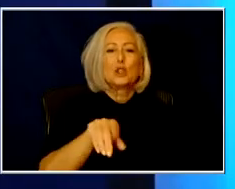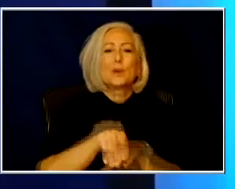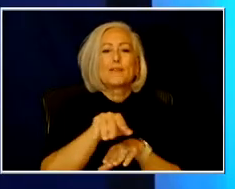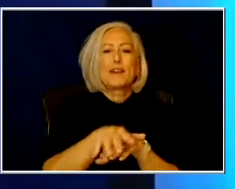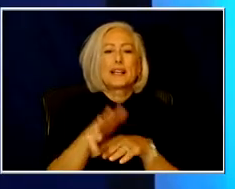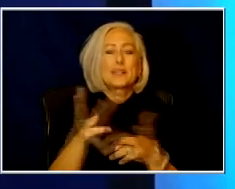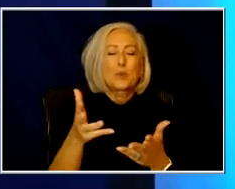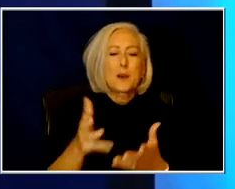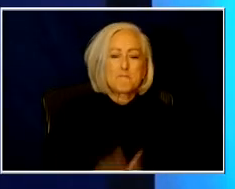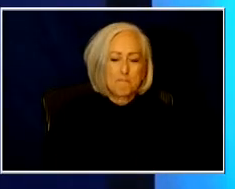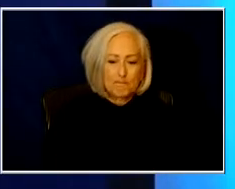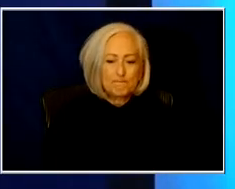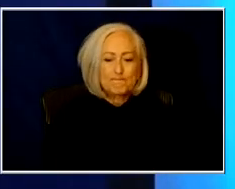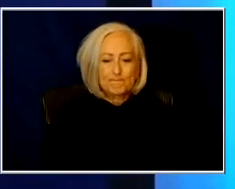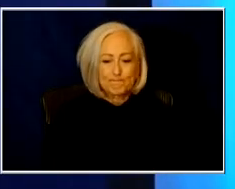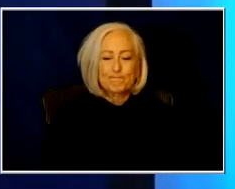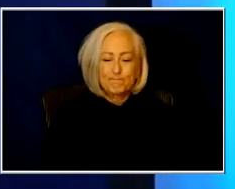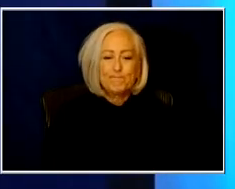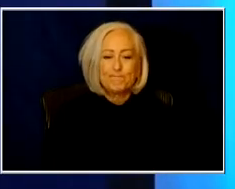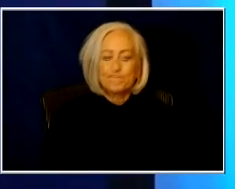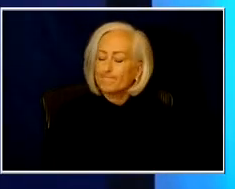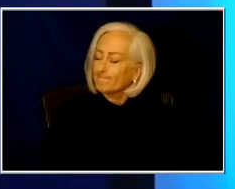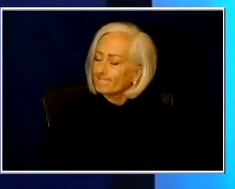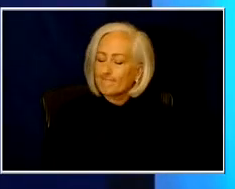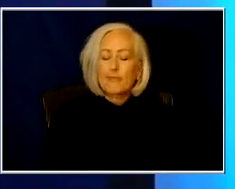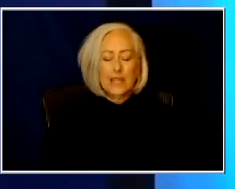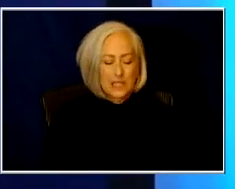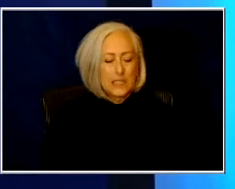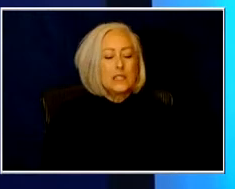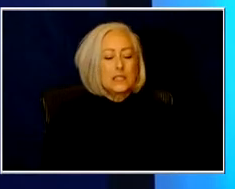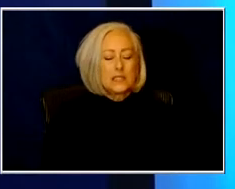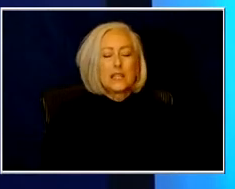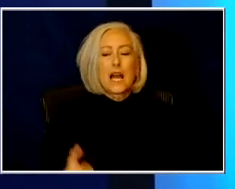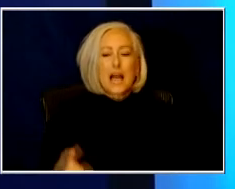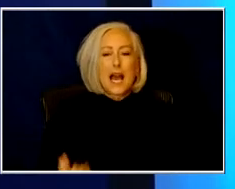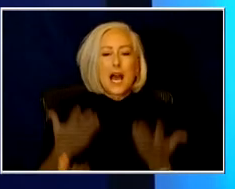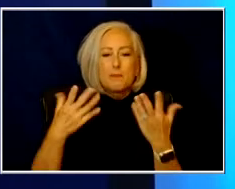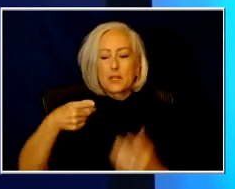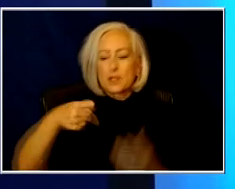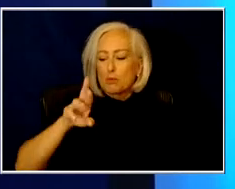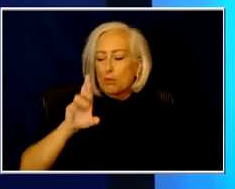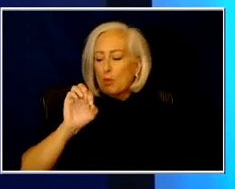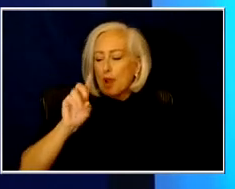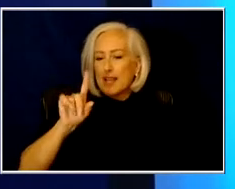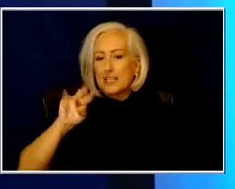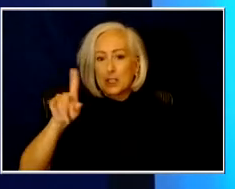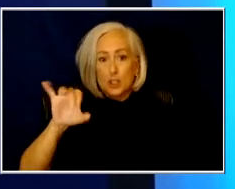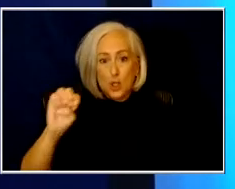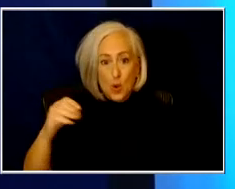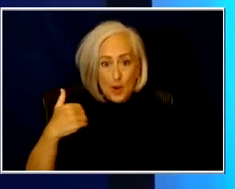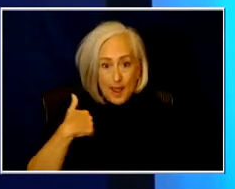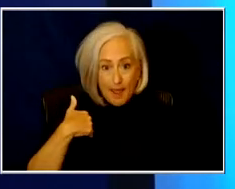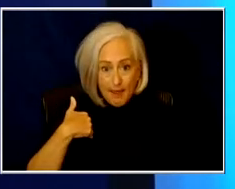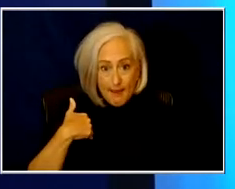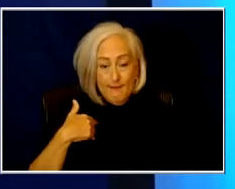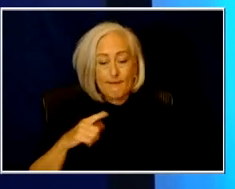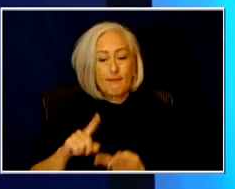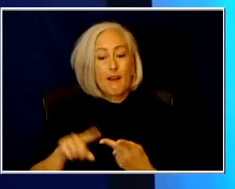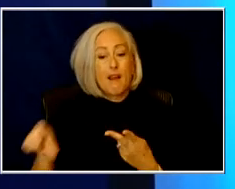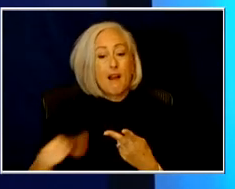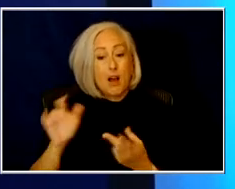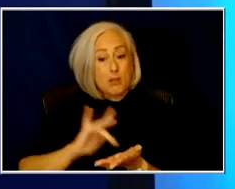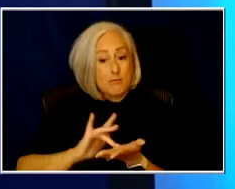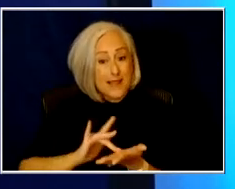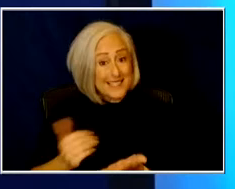in that case I think so again complexities to this how much prednisone are you on are you on any other agents what else are you on um